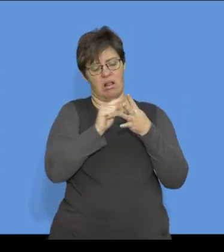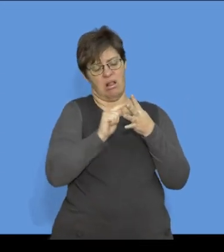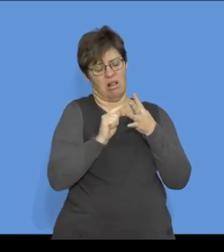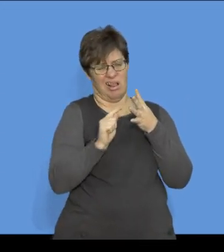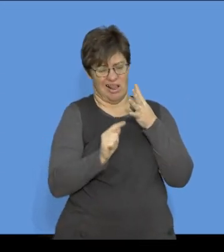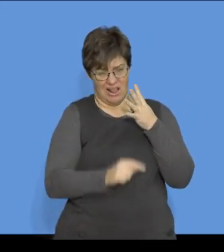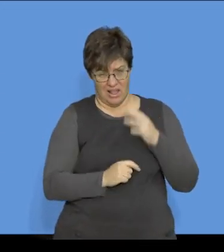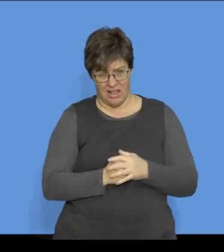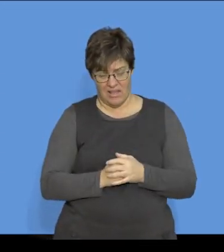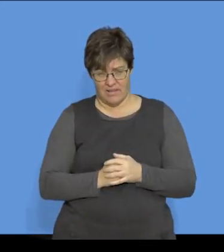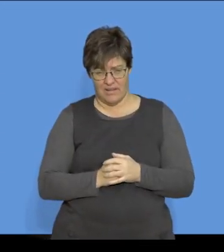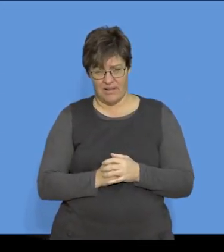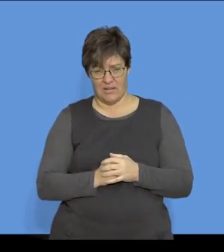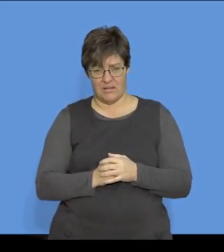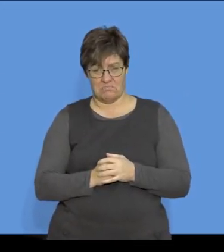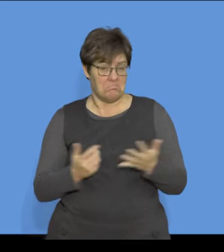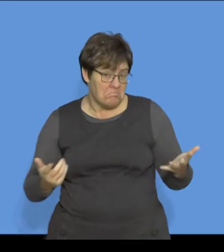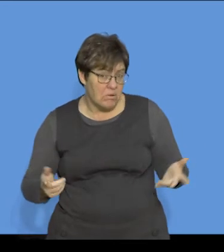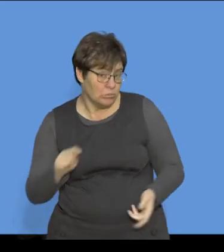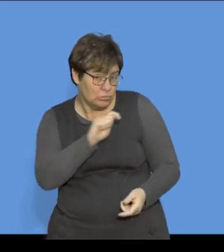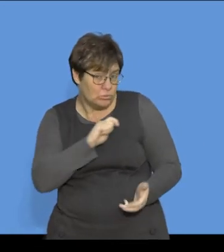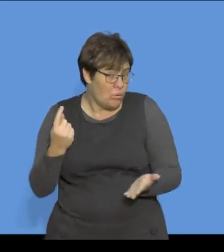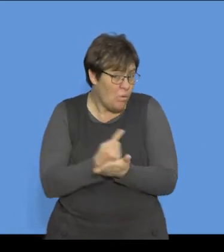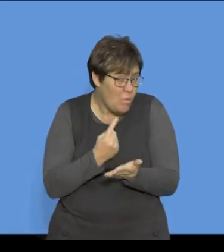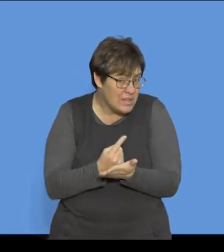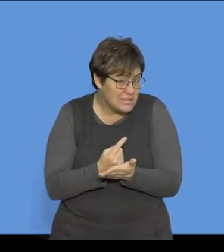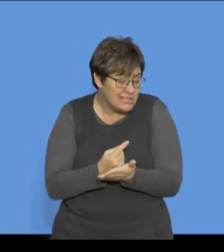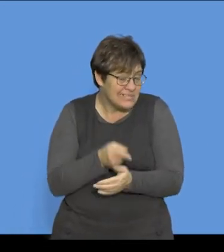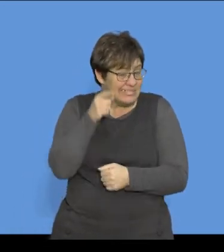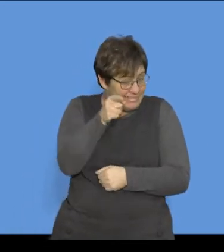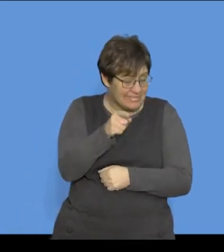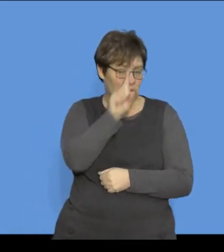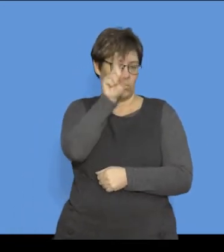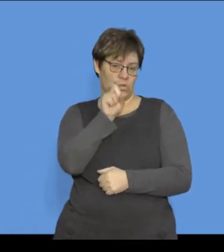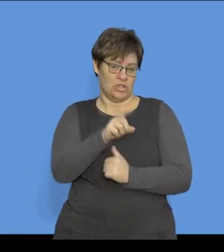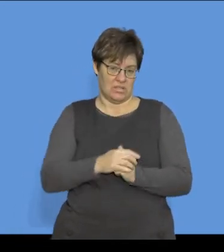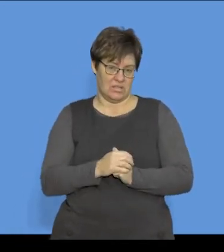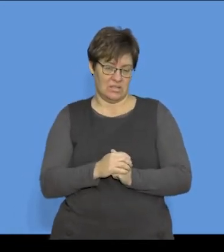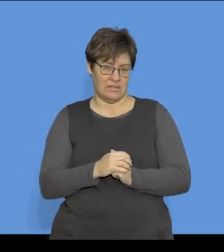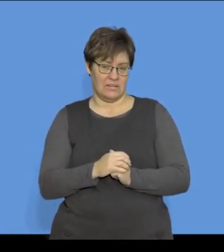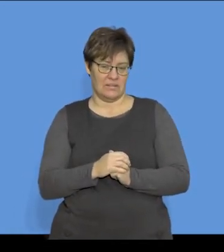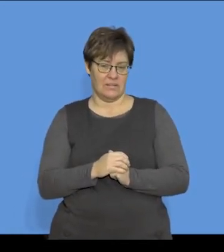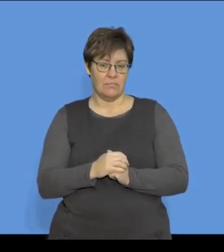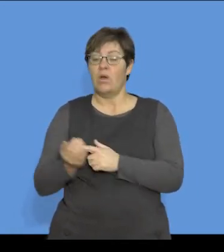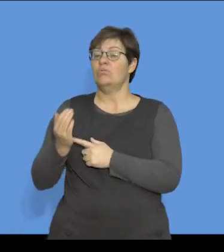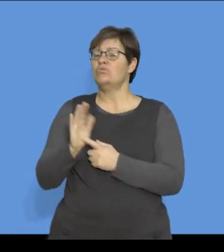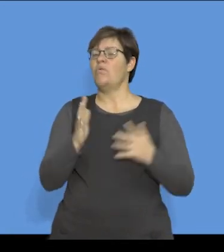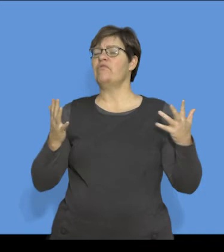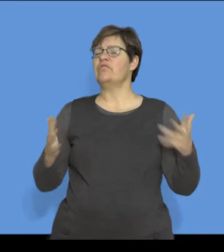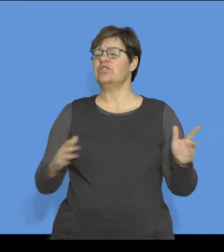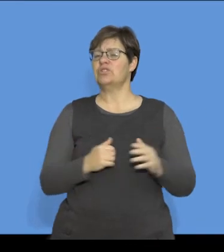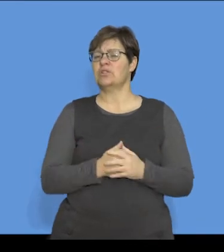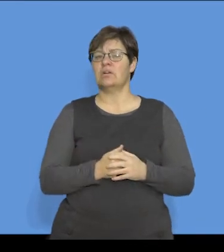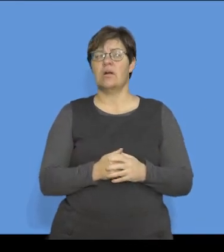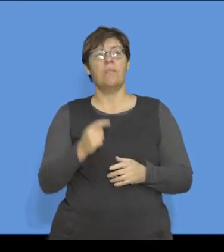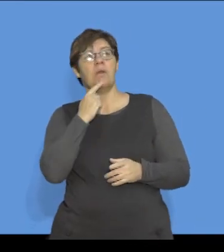conjecture. But is it always true? That's what I want you to think about. And I just showed you now that even if we